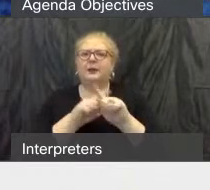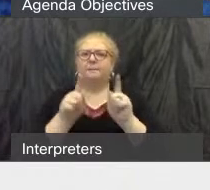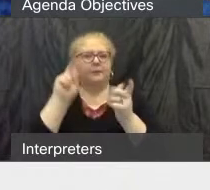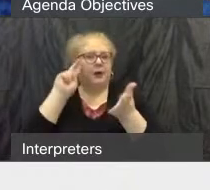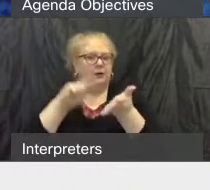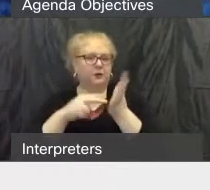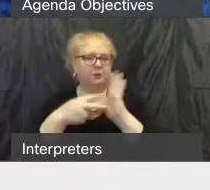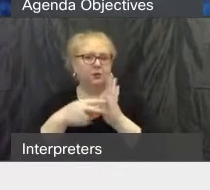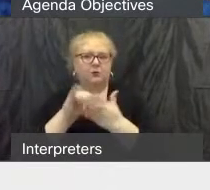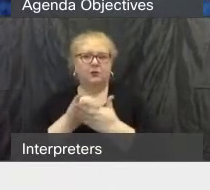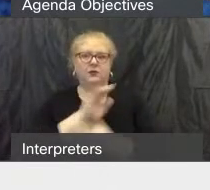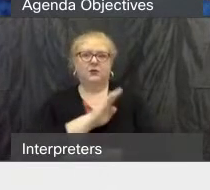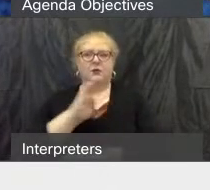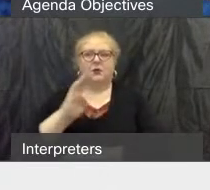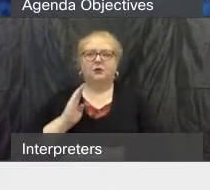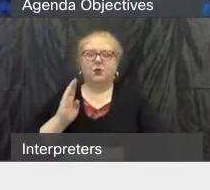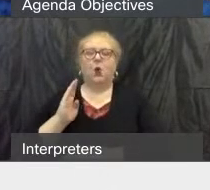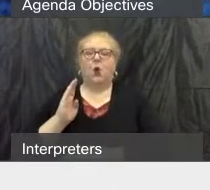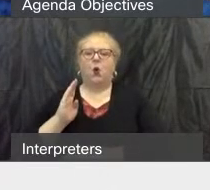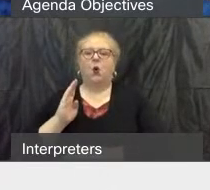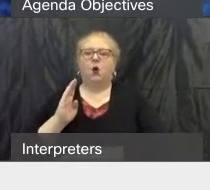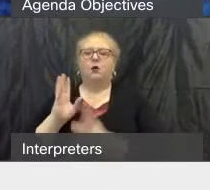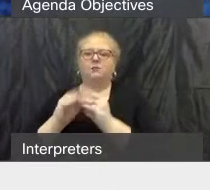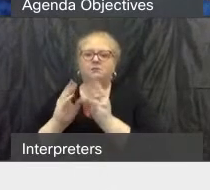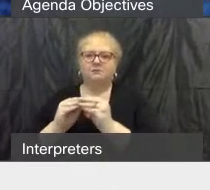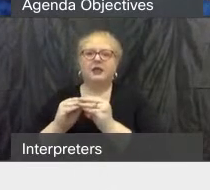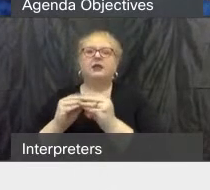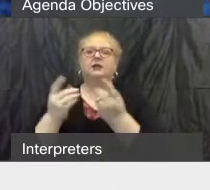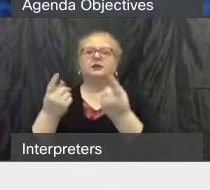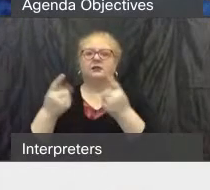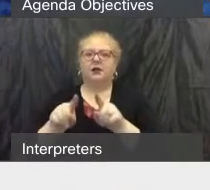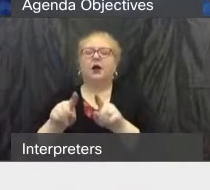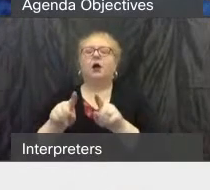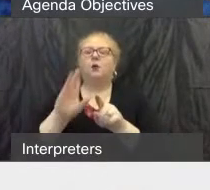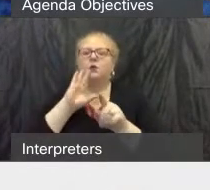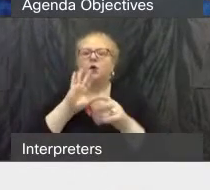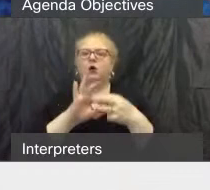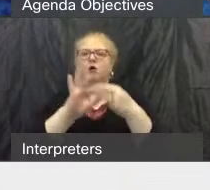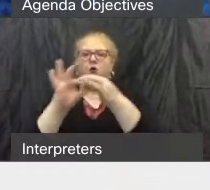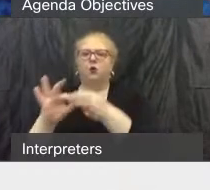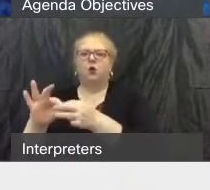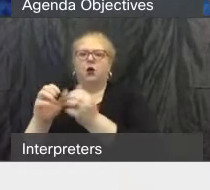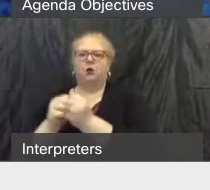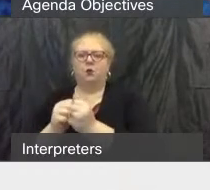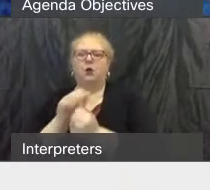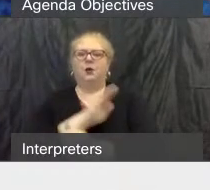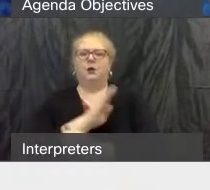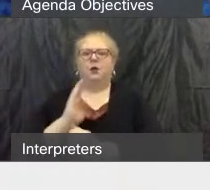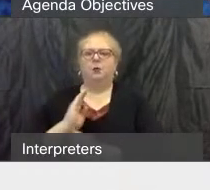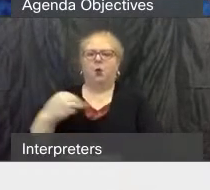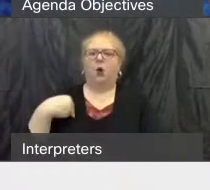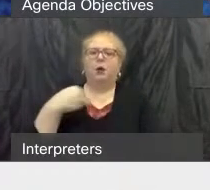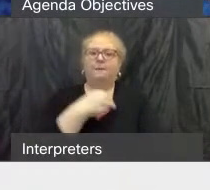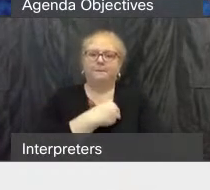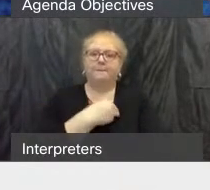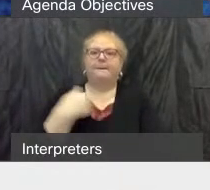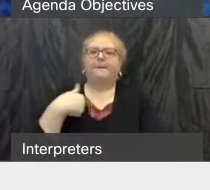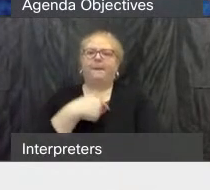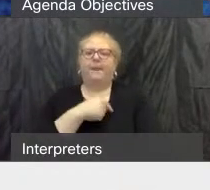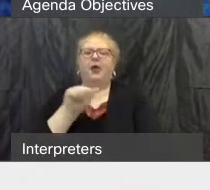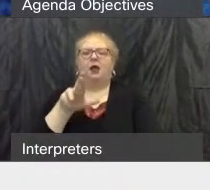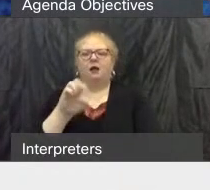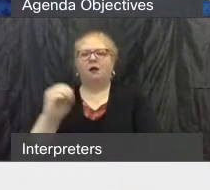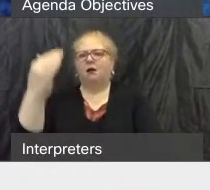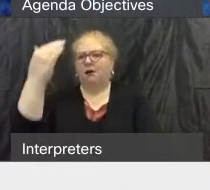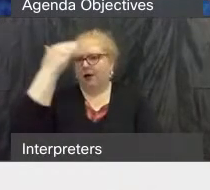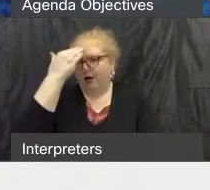board meetings that are held in our wards are coordinated with the board member or through the board member, and that we are aware of it. I'm